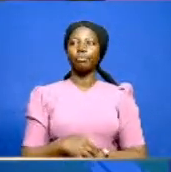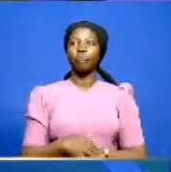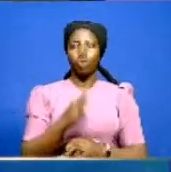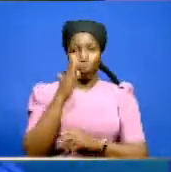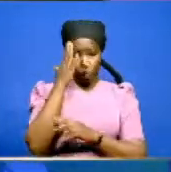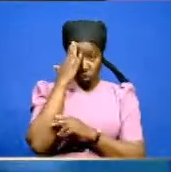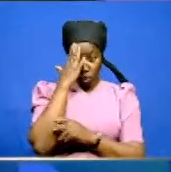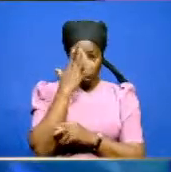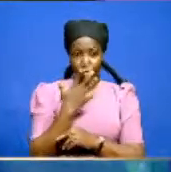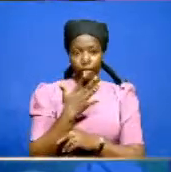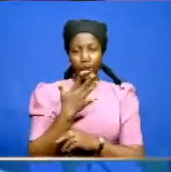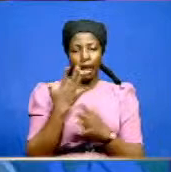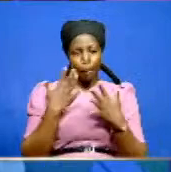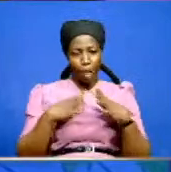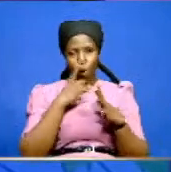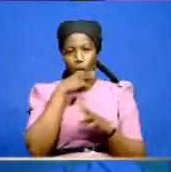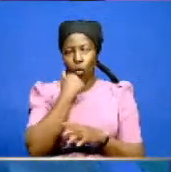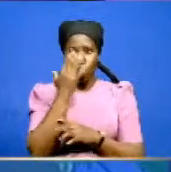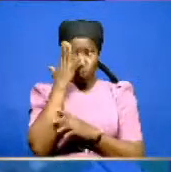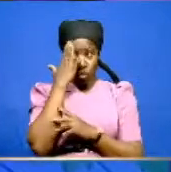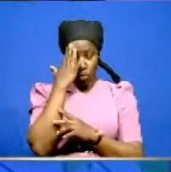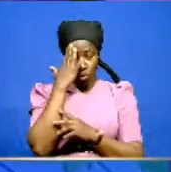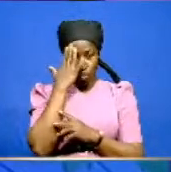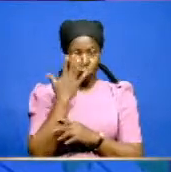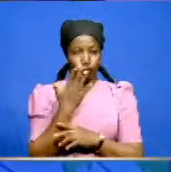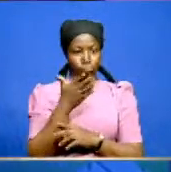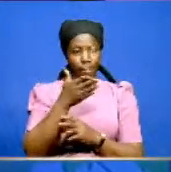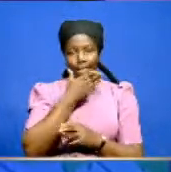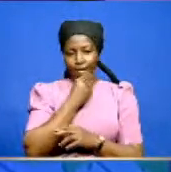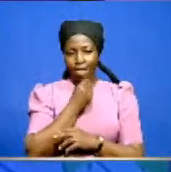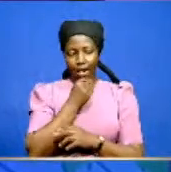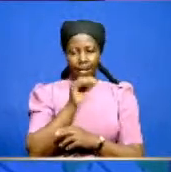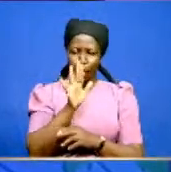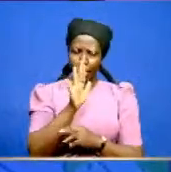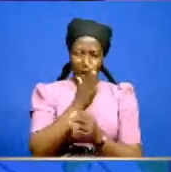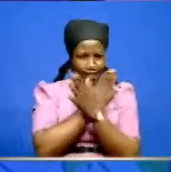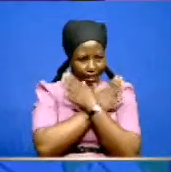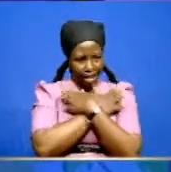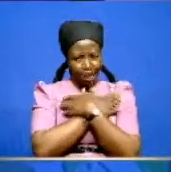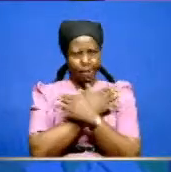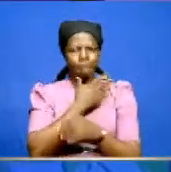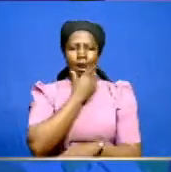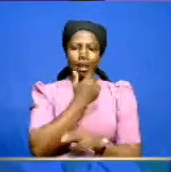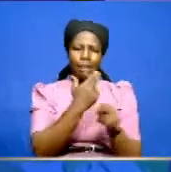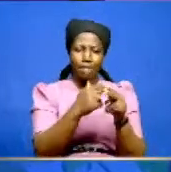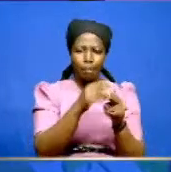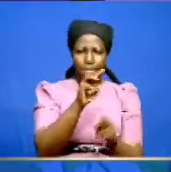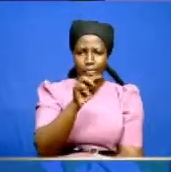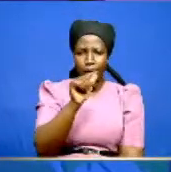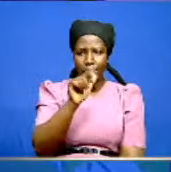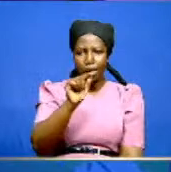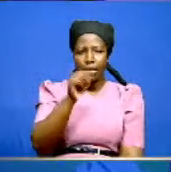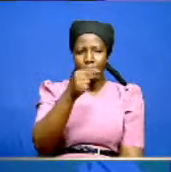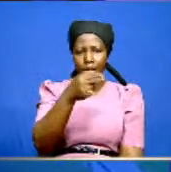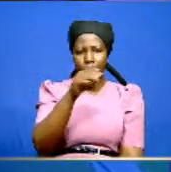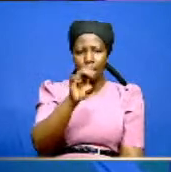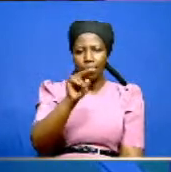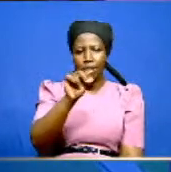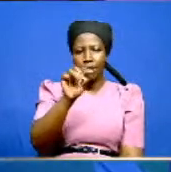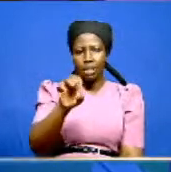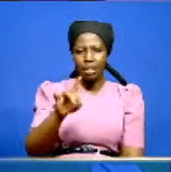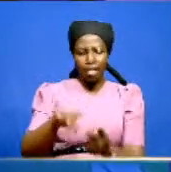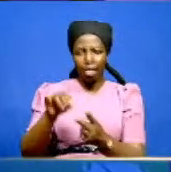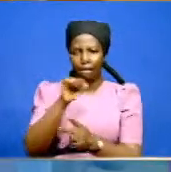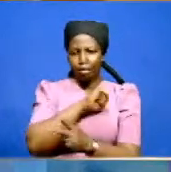Dad, wale wanajua marafiki zake, kina mzee Madenge, mzee Senator. You